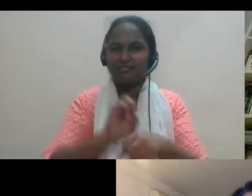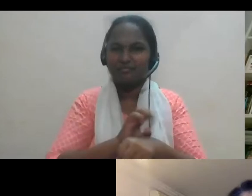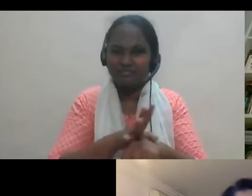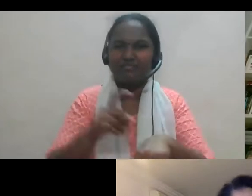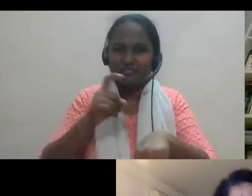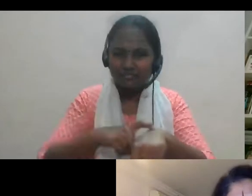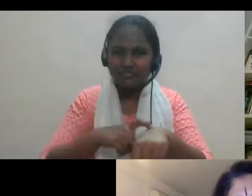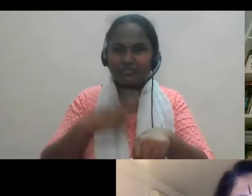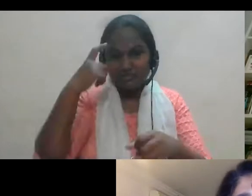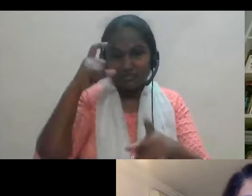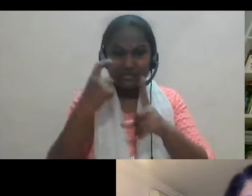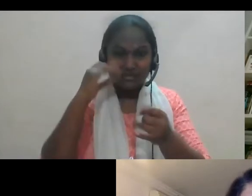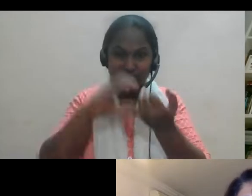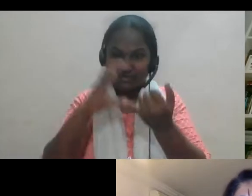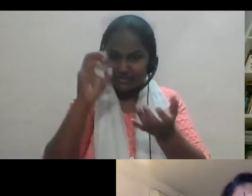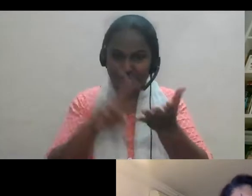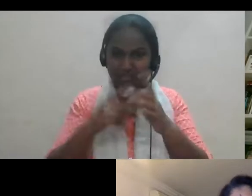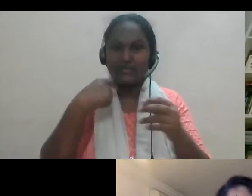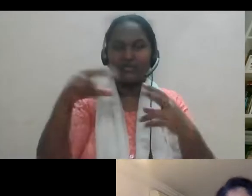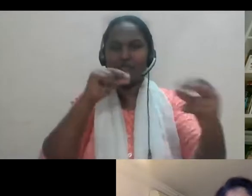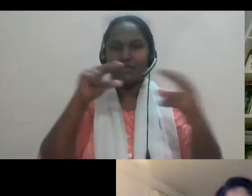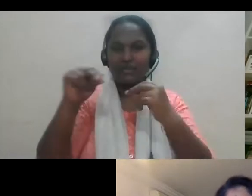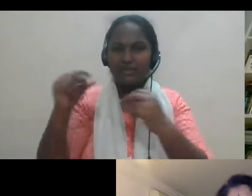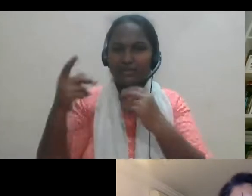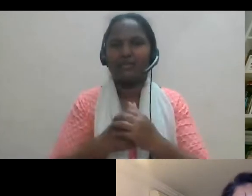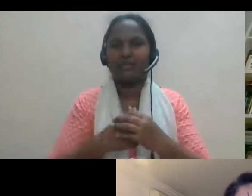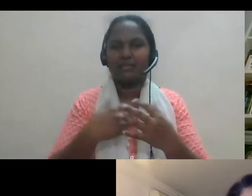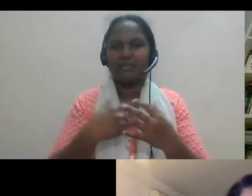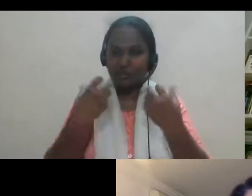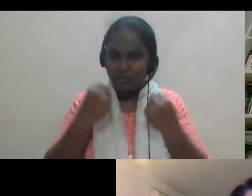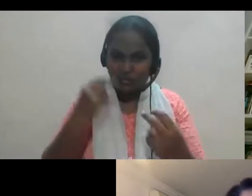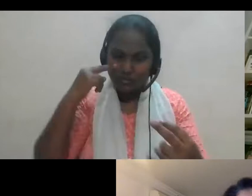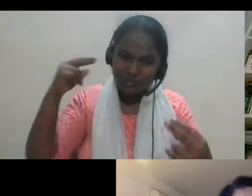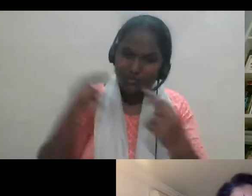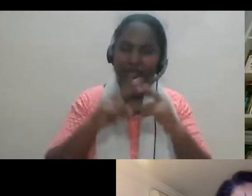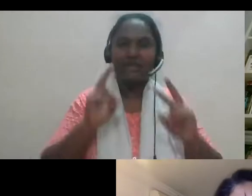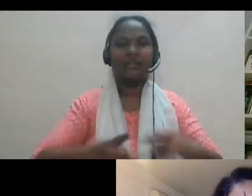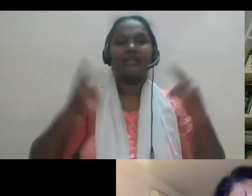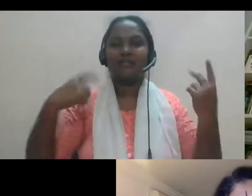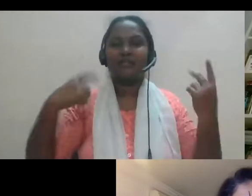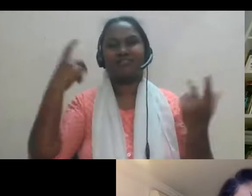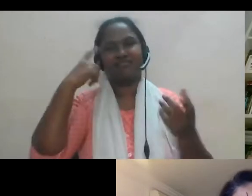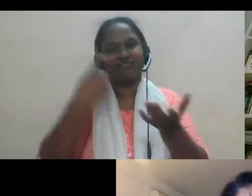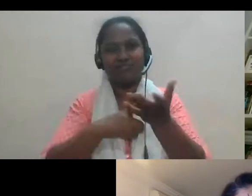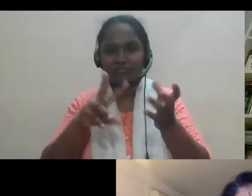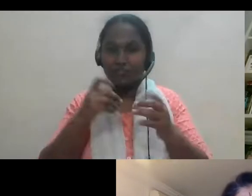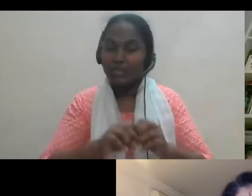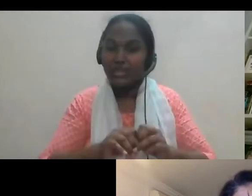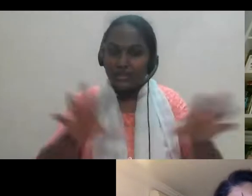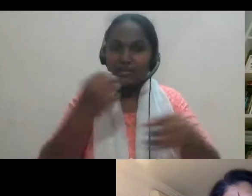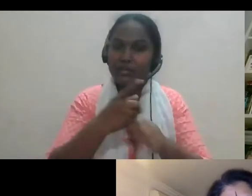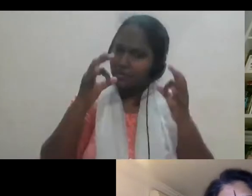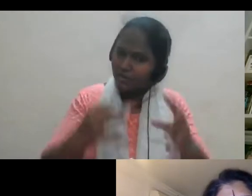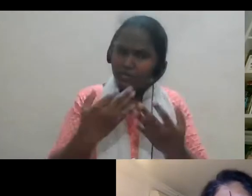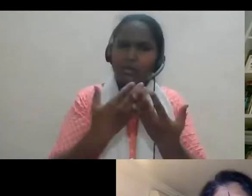time of discovery for so many of us, because we've had to look for different avenues to explore, and that has really opened